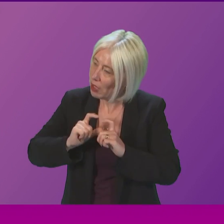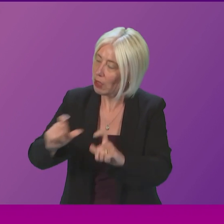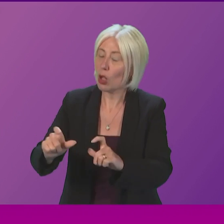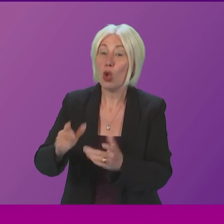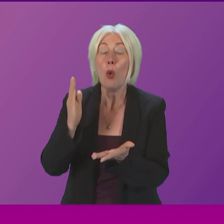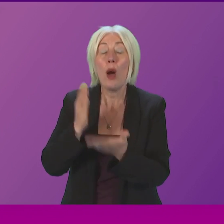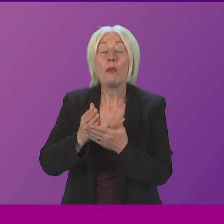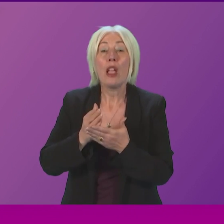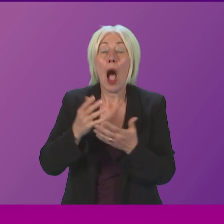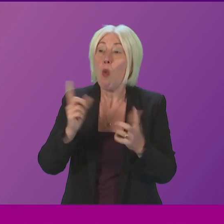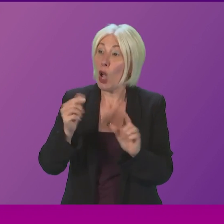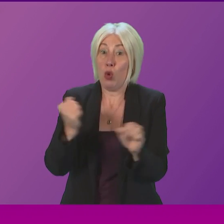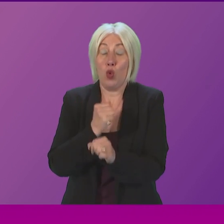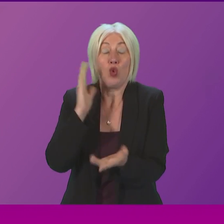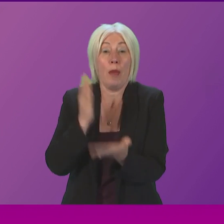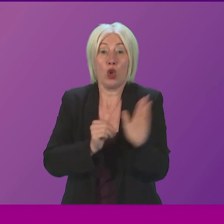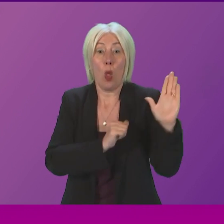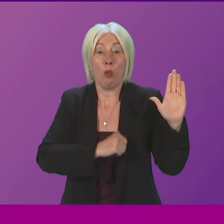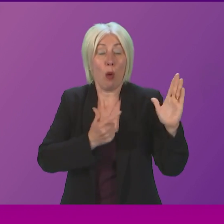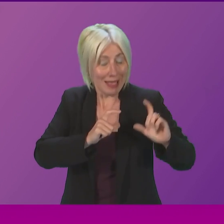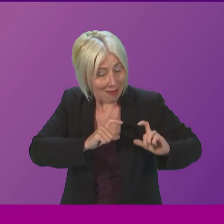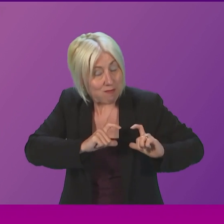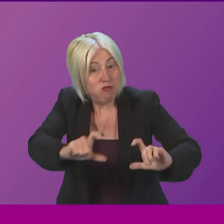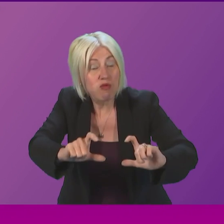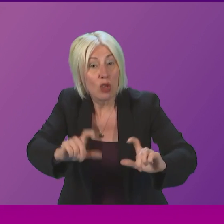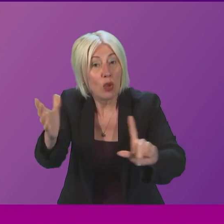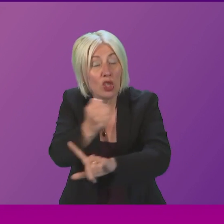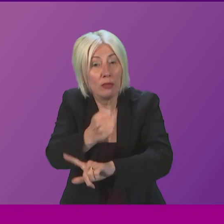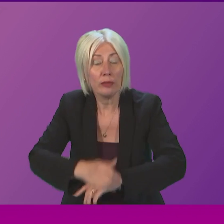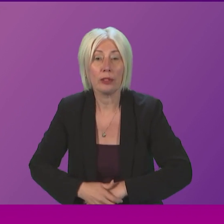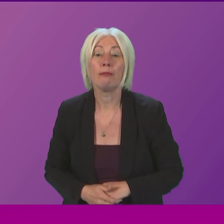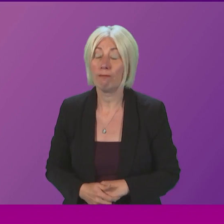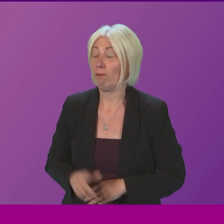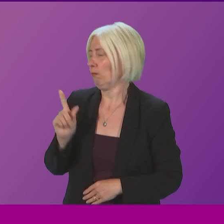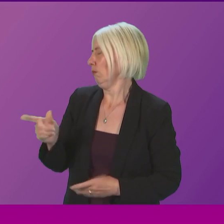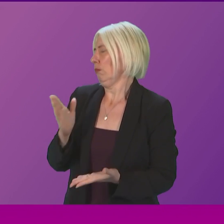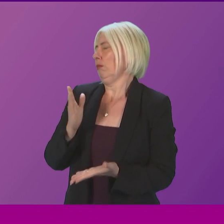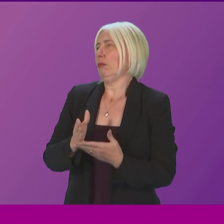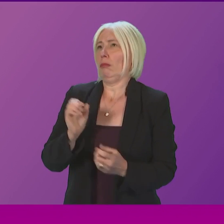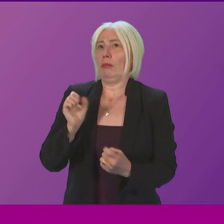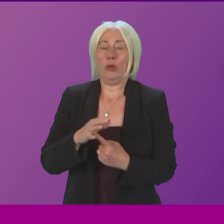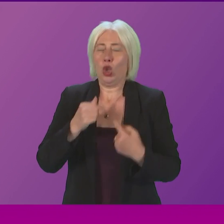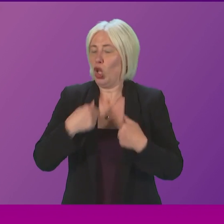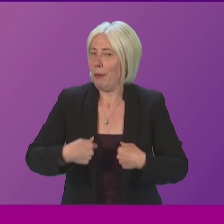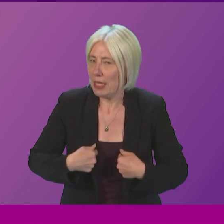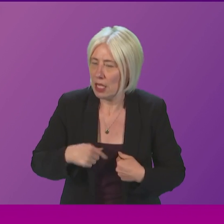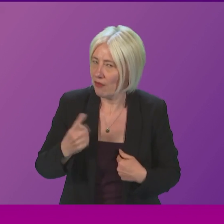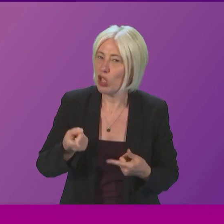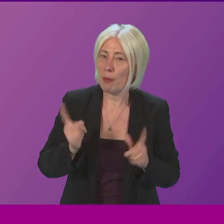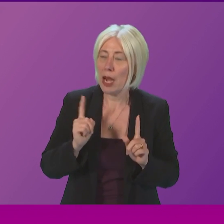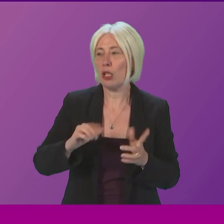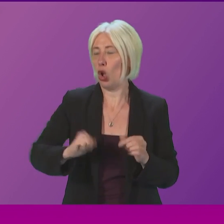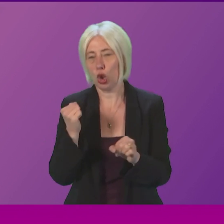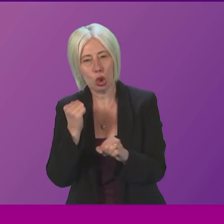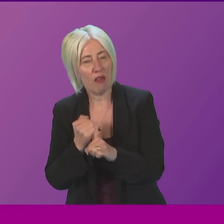promise remains on track? First Minister. Well, this is an issue of the utmost importance, not just to me as First Minister, not just to the